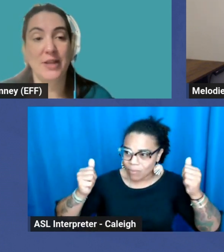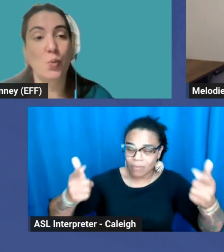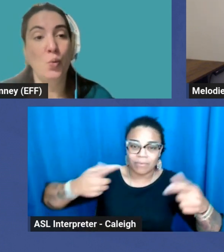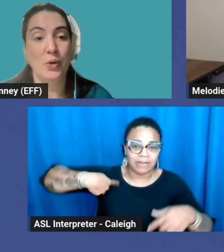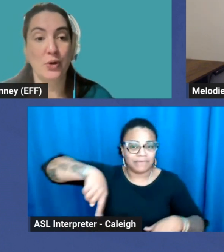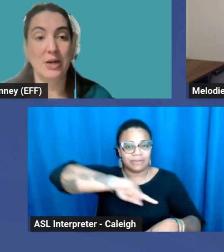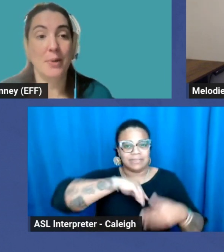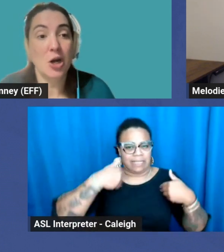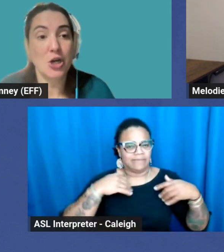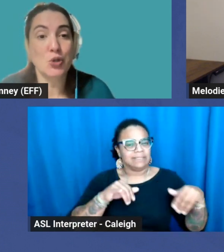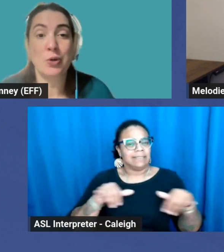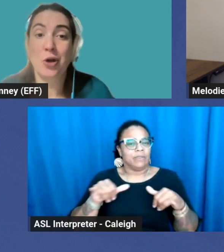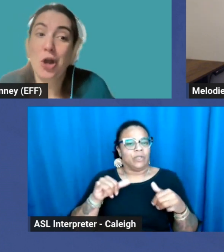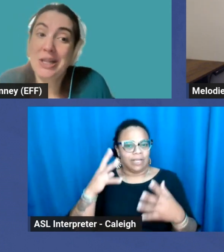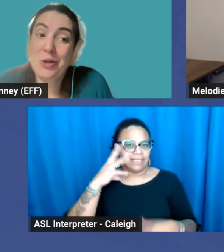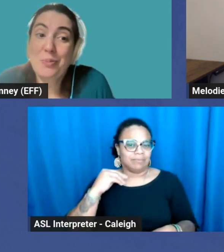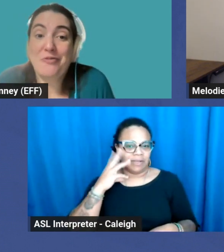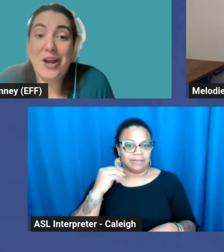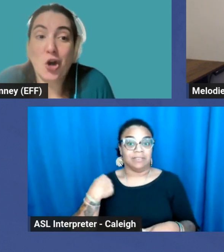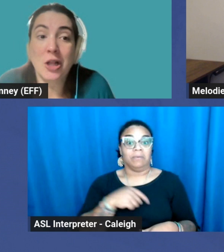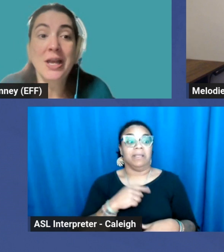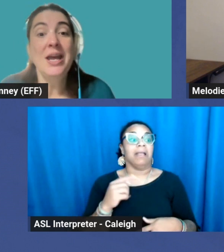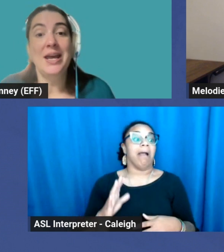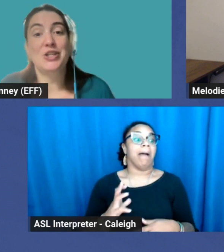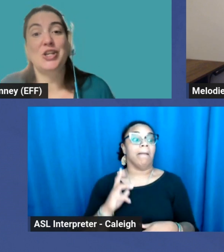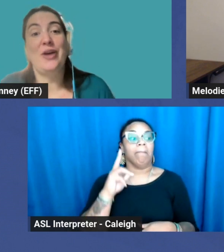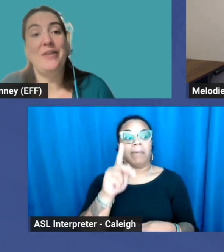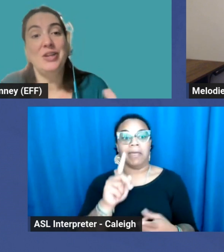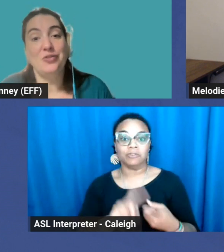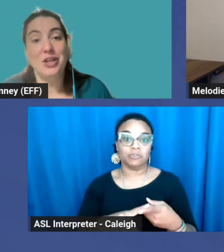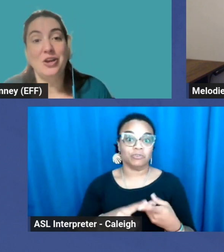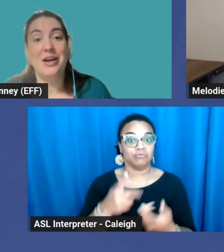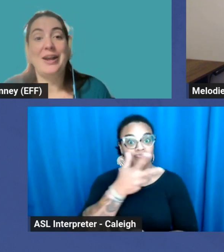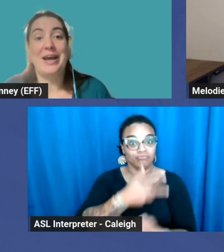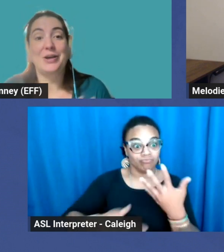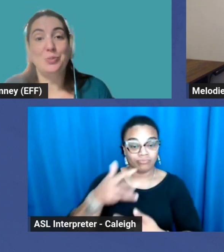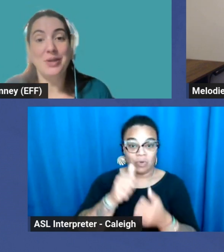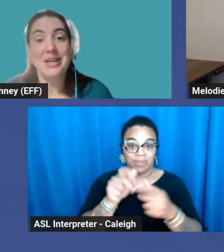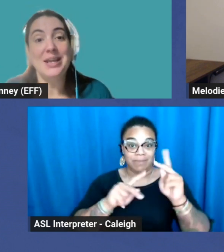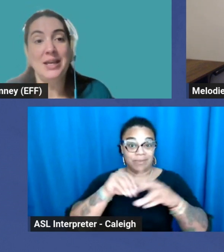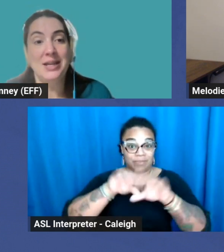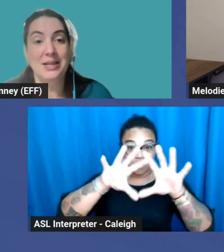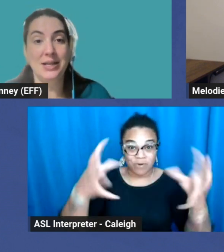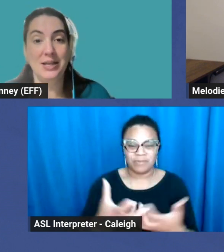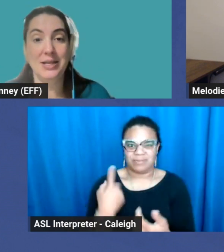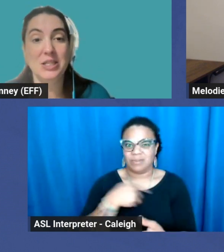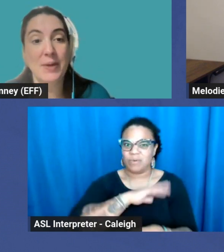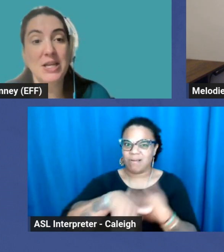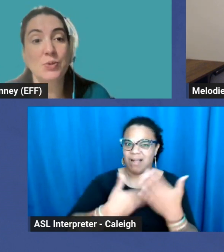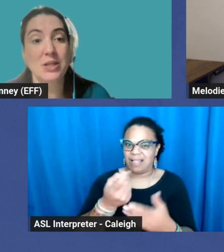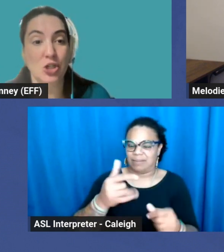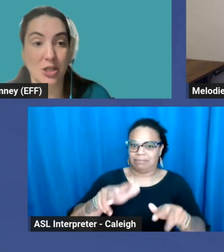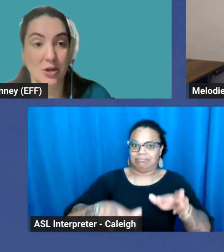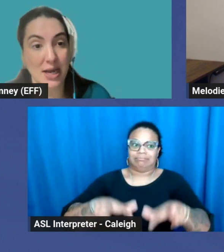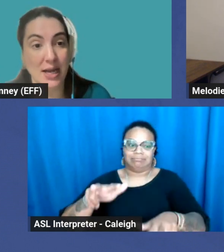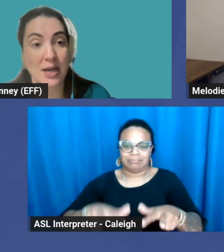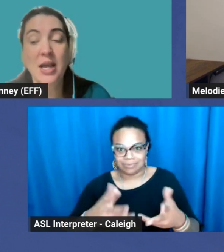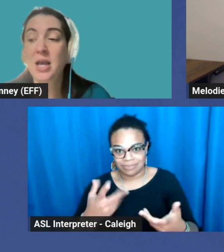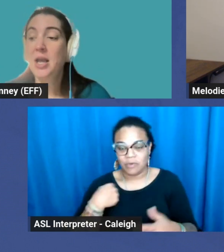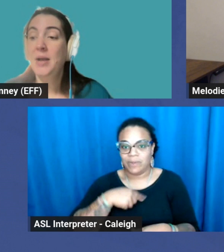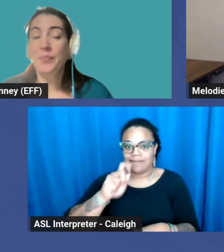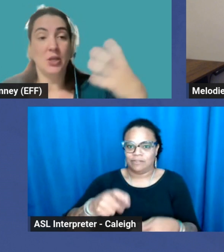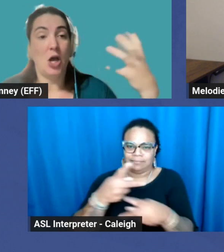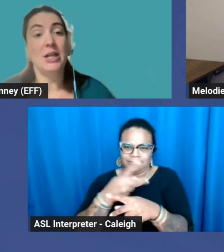fashion of like when we reemerged, we were all a little bit feral. And so having to figure out how to be in space with each other